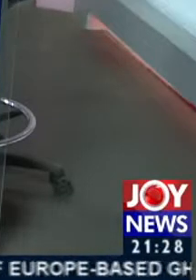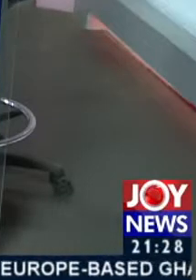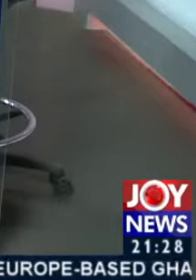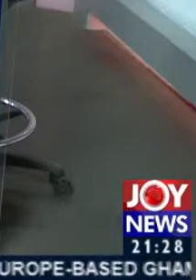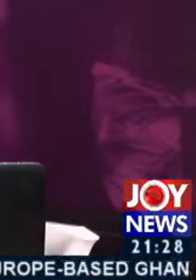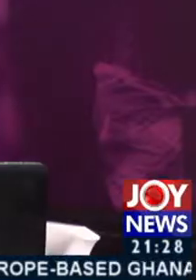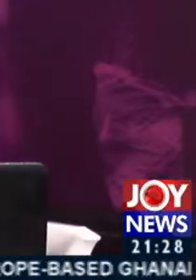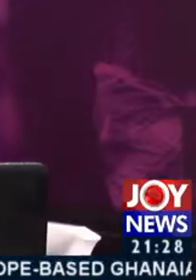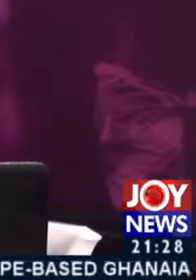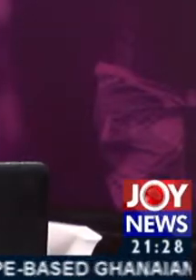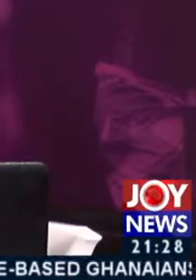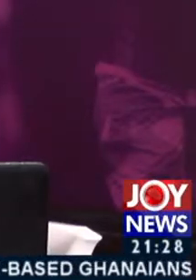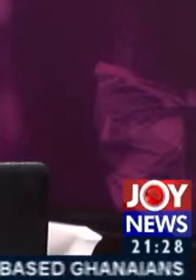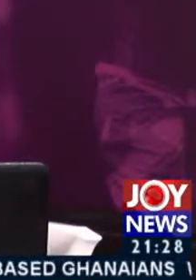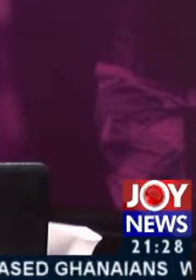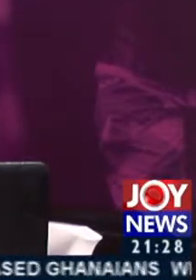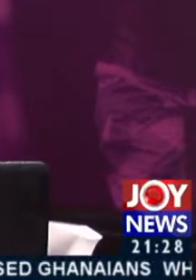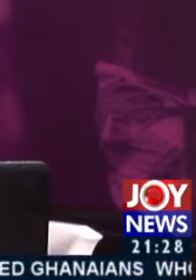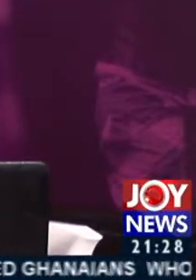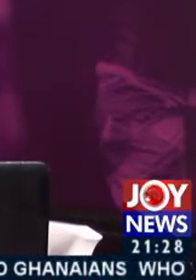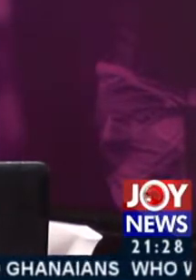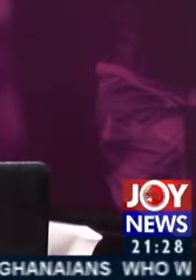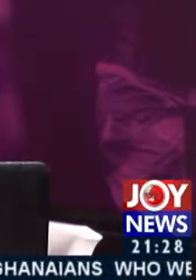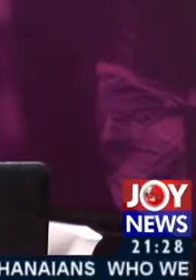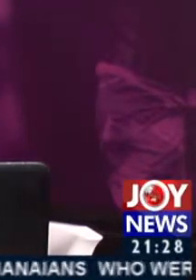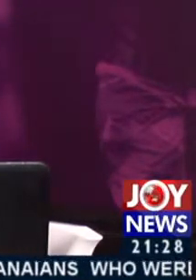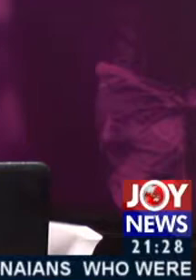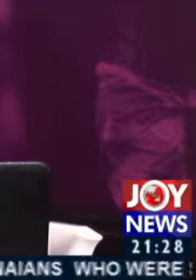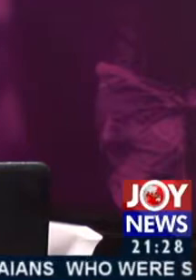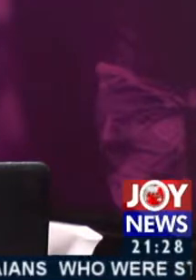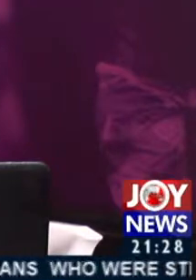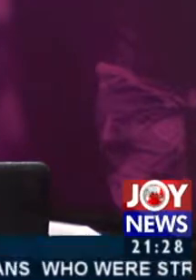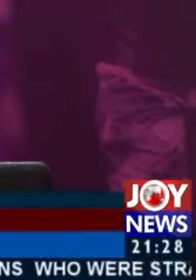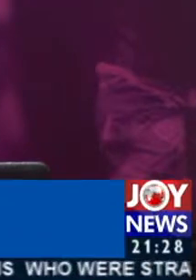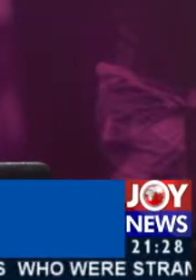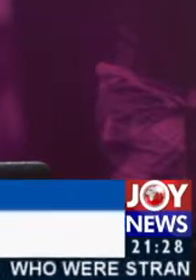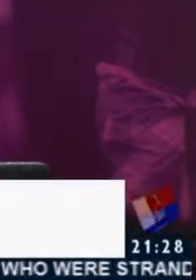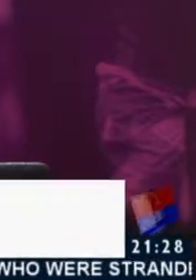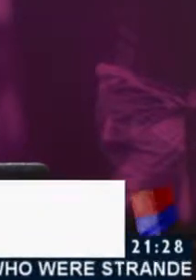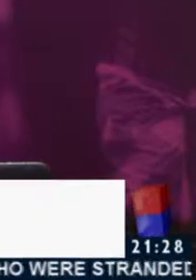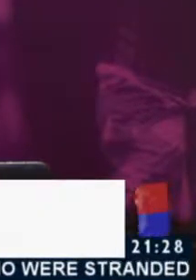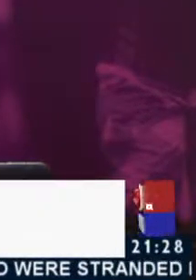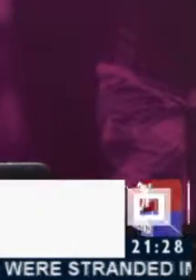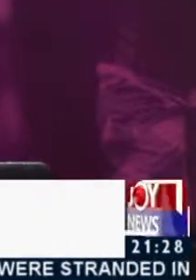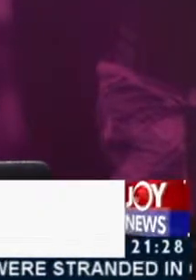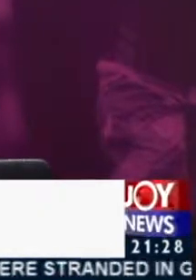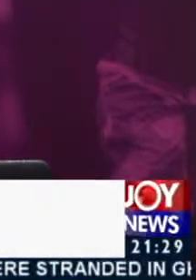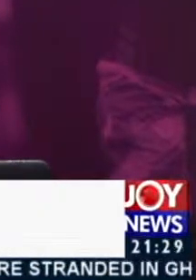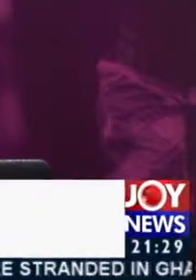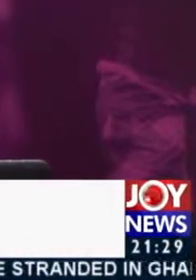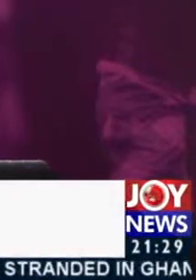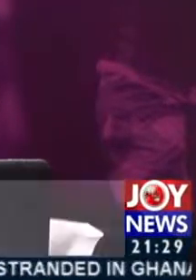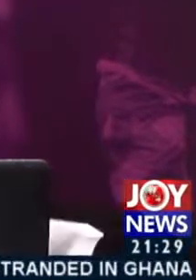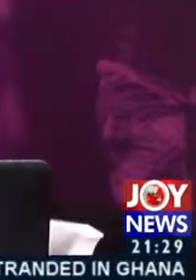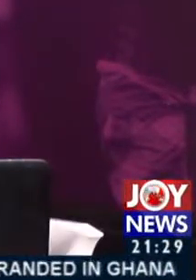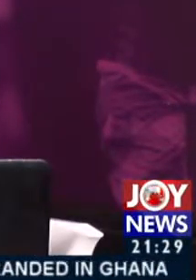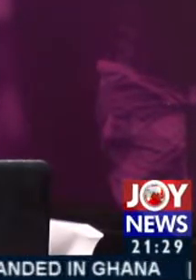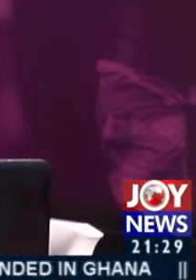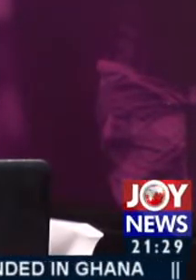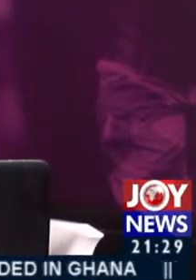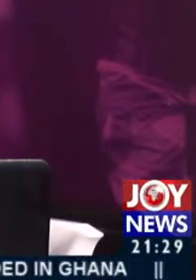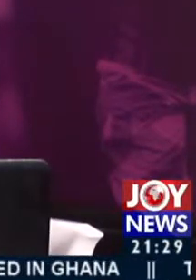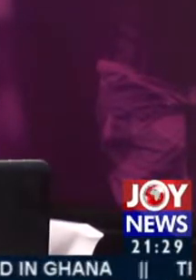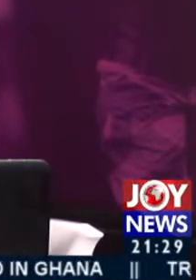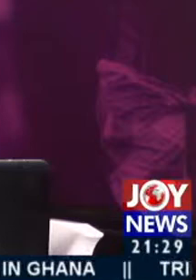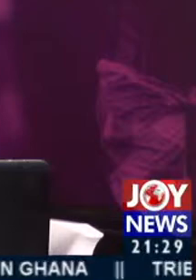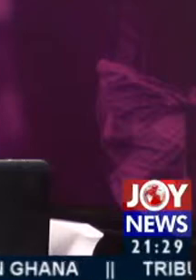and that's it for tonight's edition of Beyond the Lockdown. I am MFAPA with Dr. Patrick Bwaje, is the Director General of Ghana Health Service. He's been my